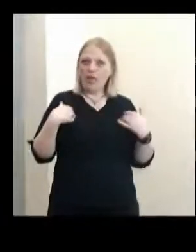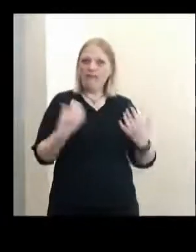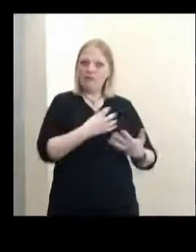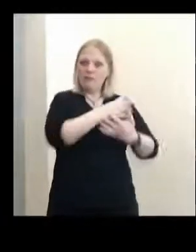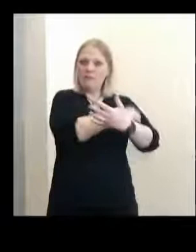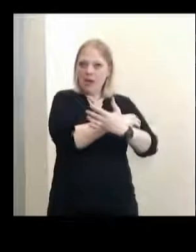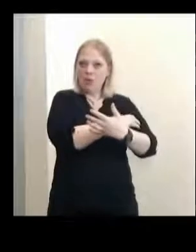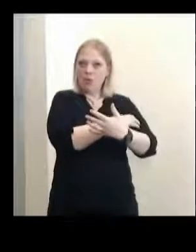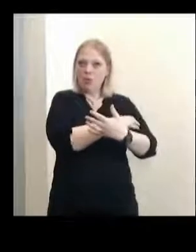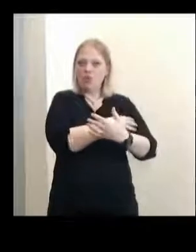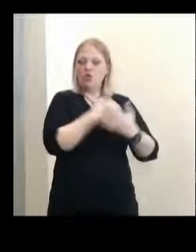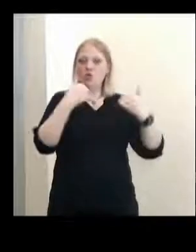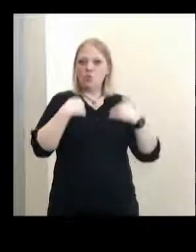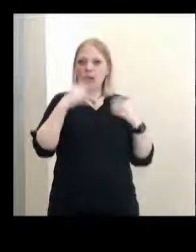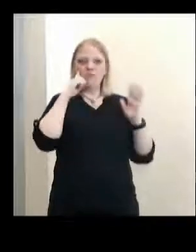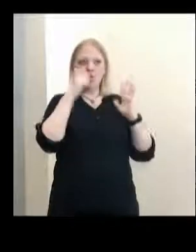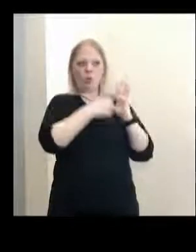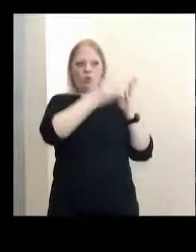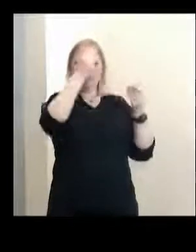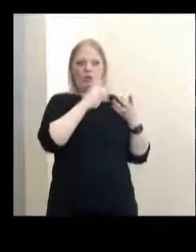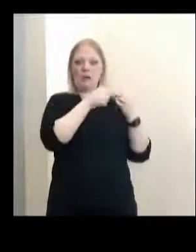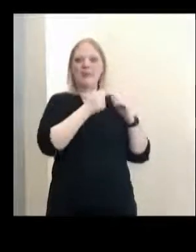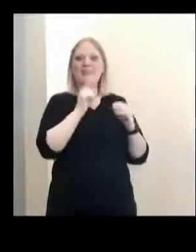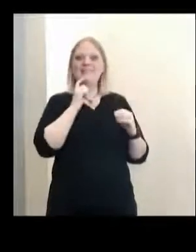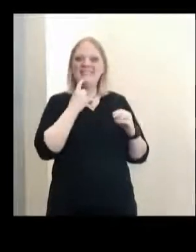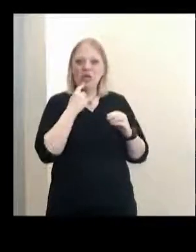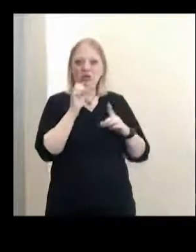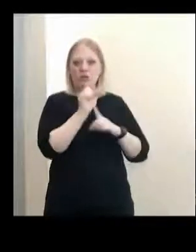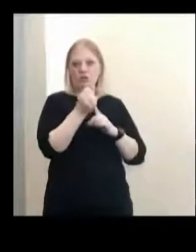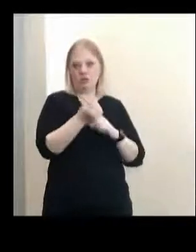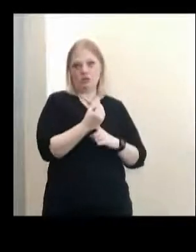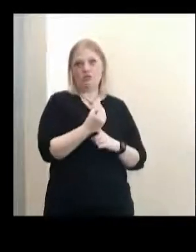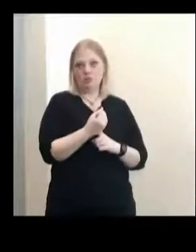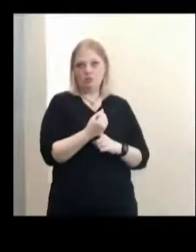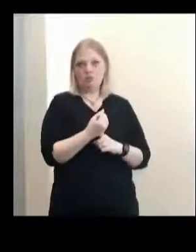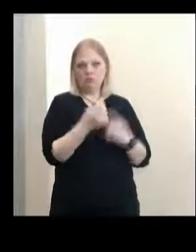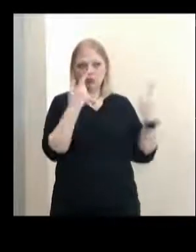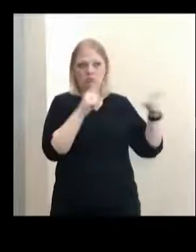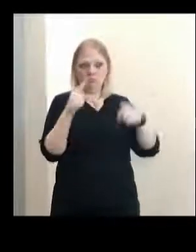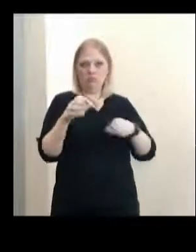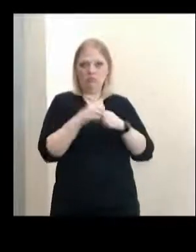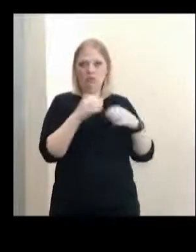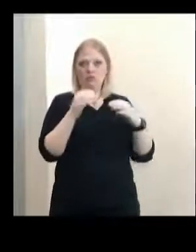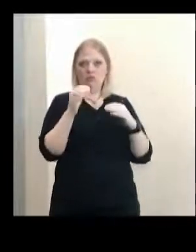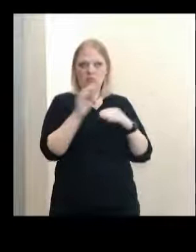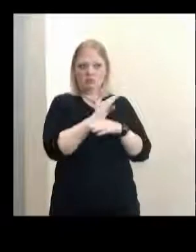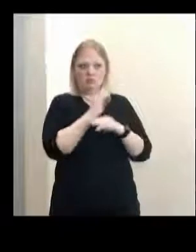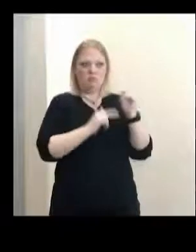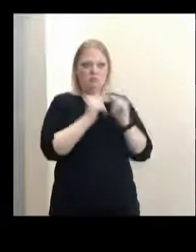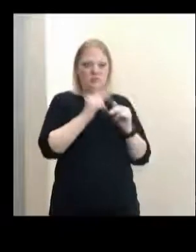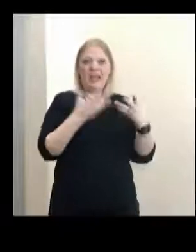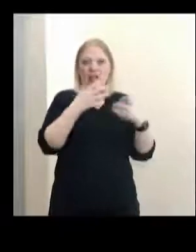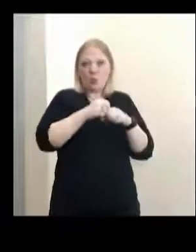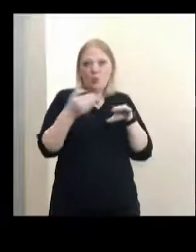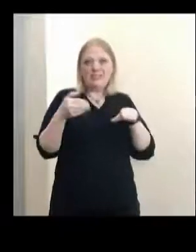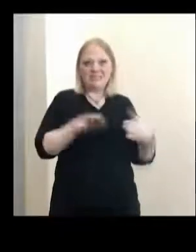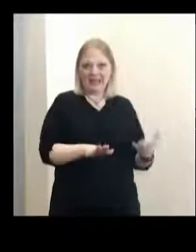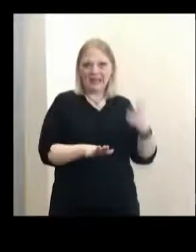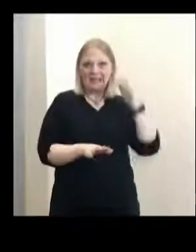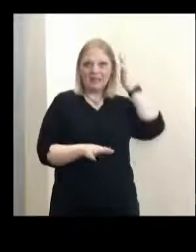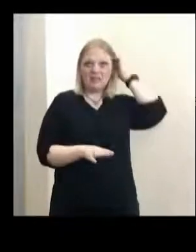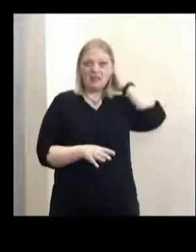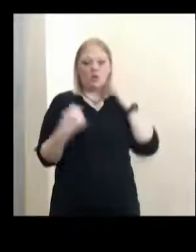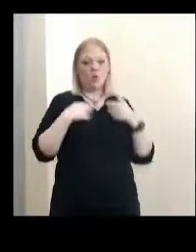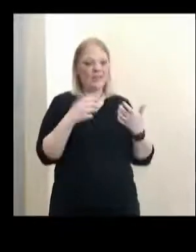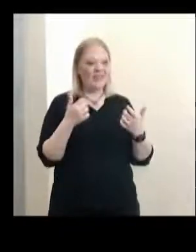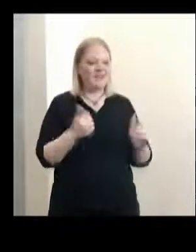receive notices about serious cases that occur in facilities, including deaths. We attempted to